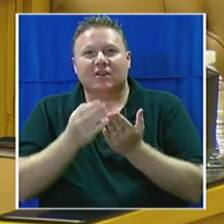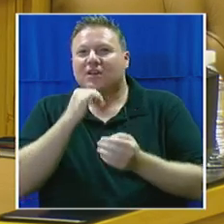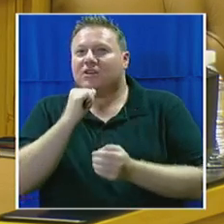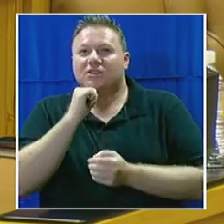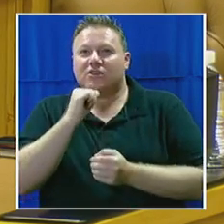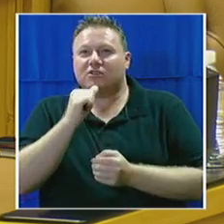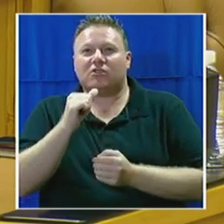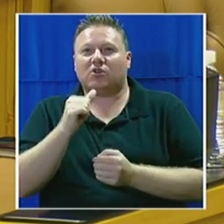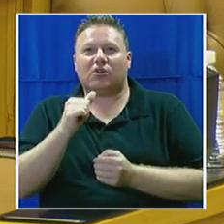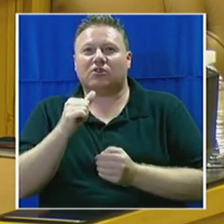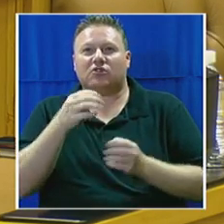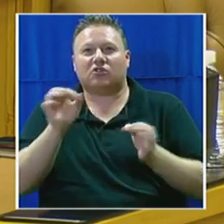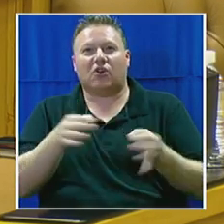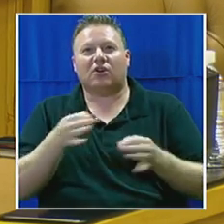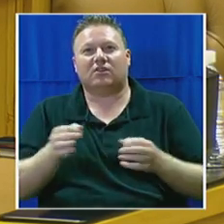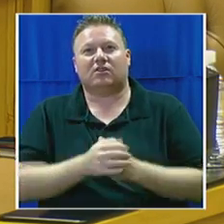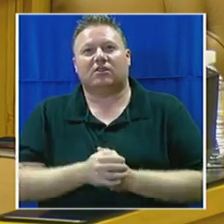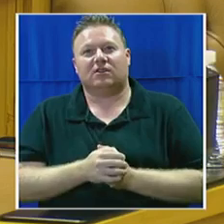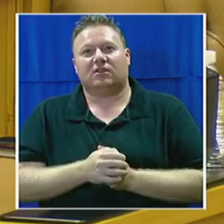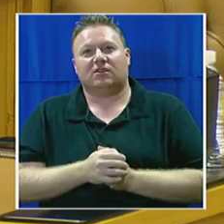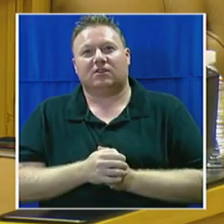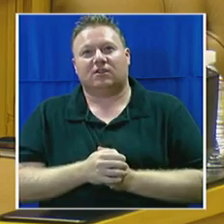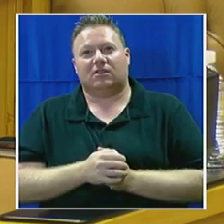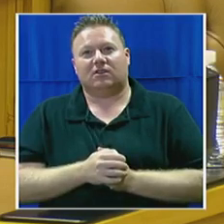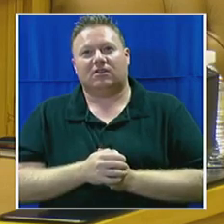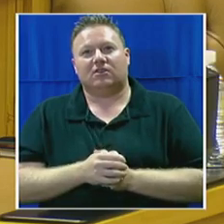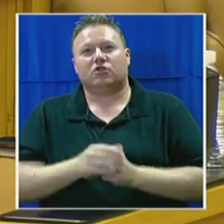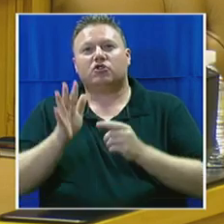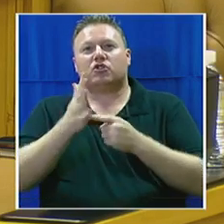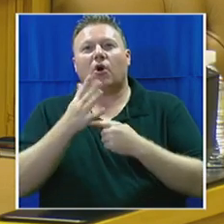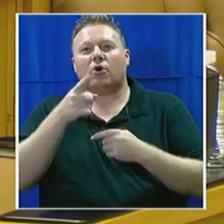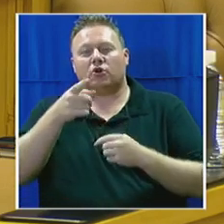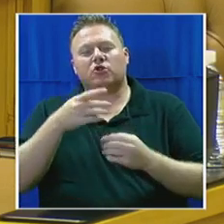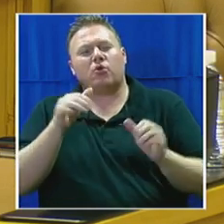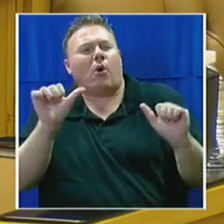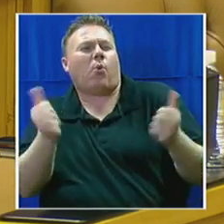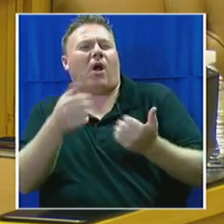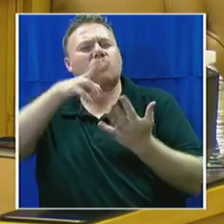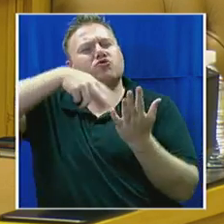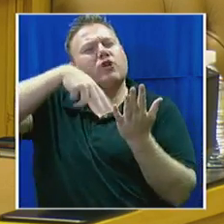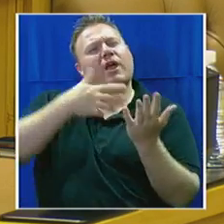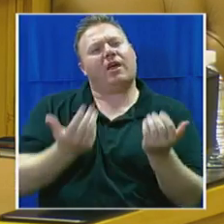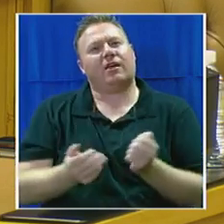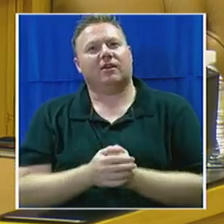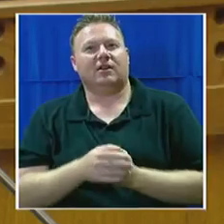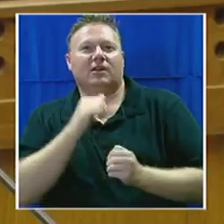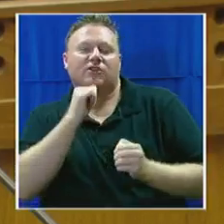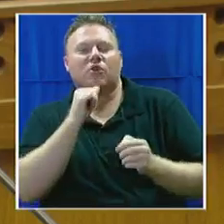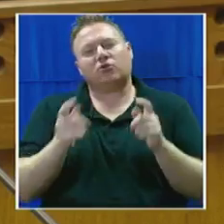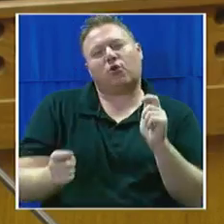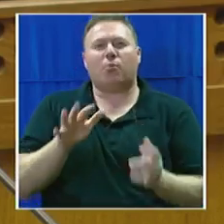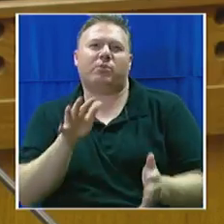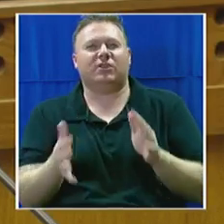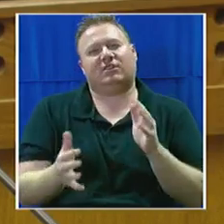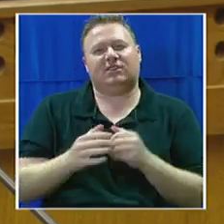Honorable Ndozi. Quote high is not the literature. point of order. Show us you are well read. Honorable Not Ndozi. trompis.